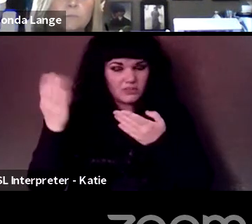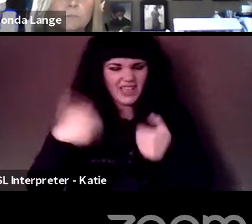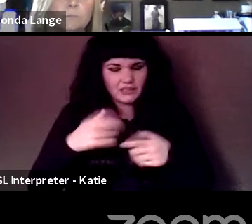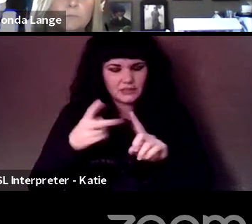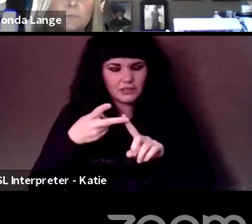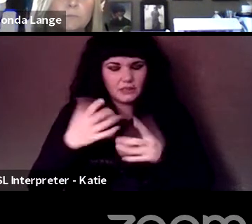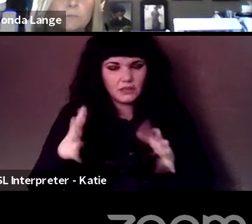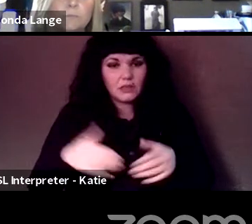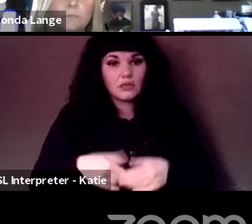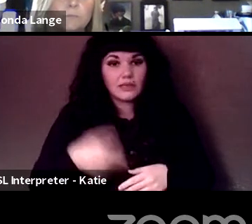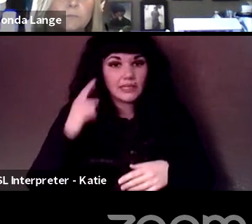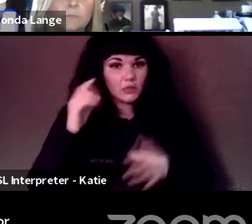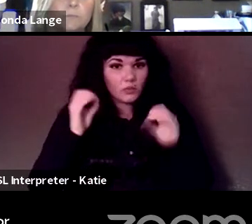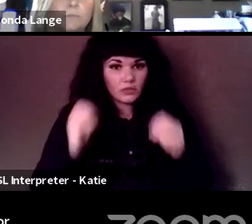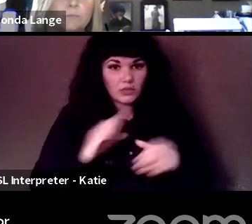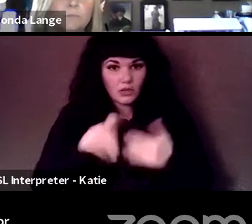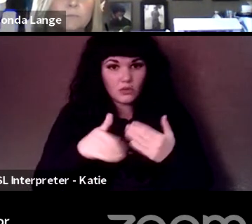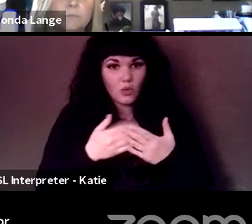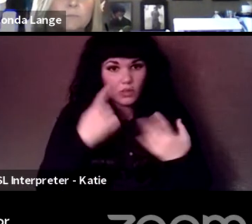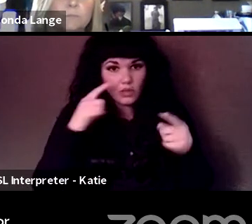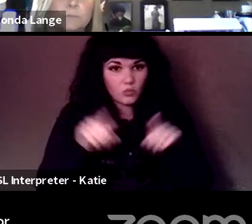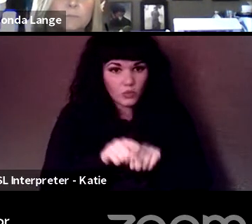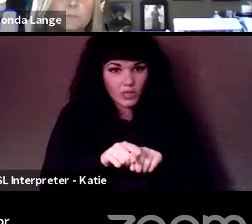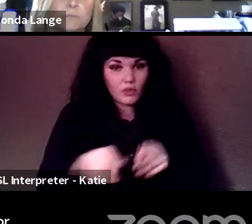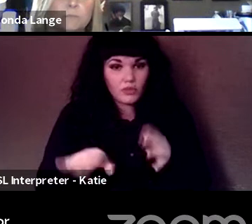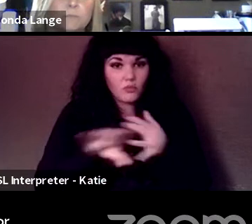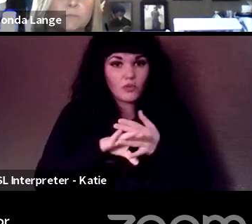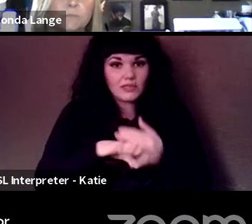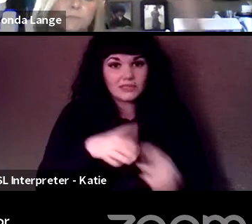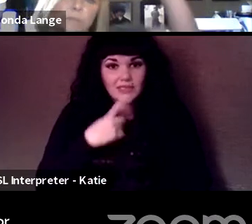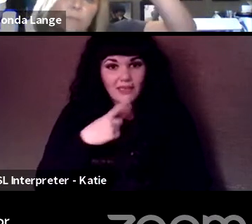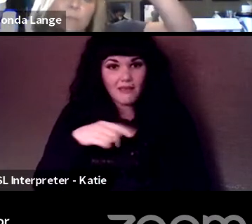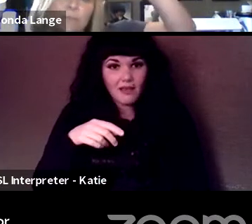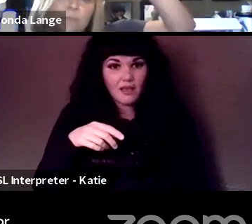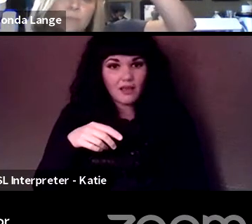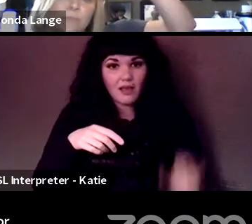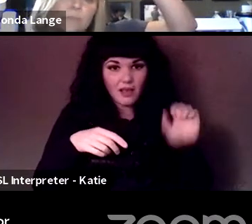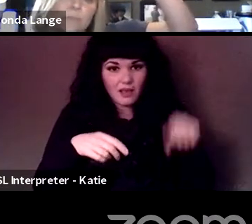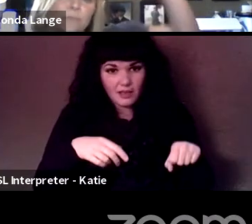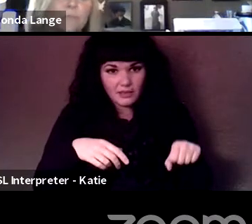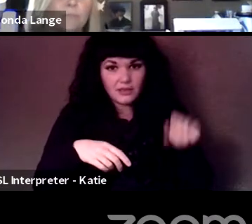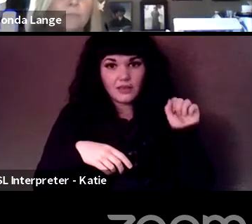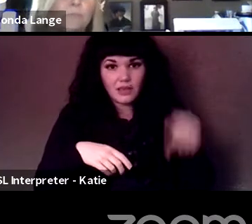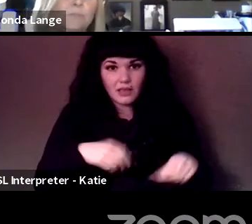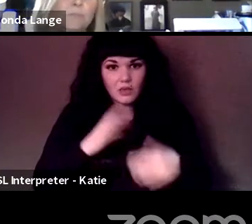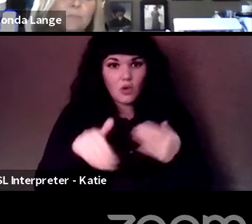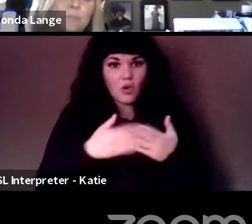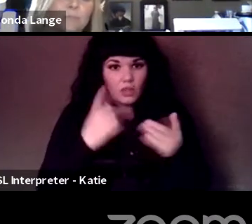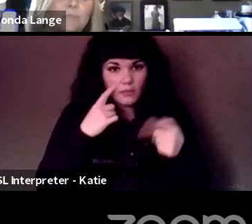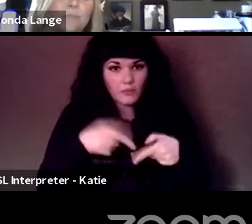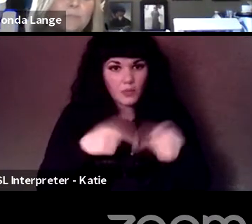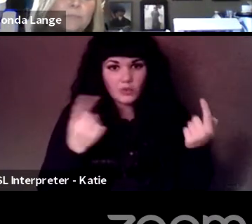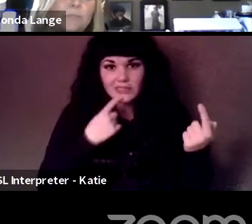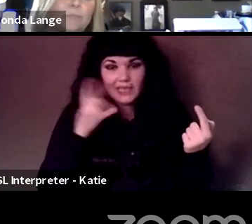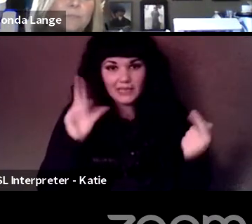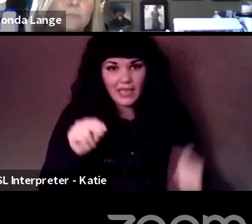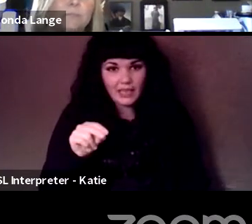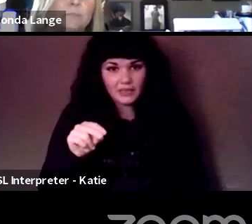Hearing none, all those in favor of recess, please say aye. Aye. Aye. All those opposed, say